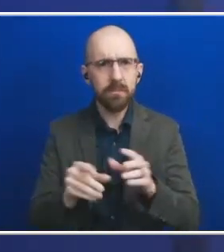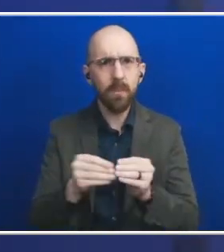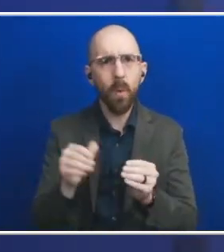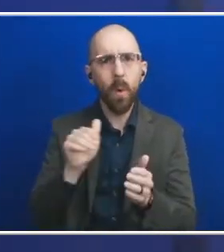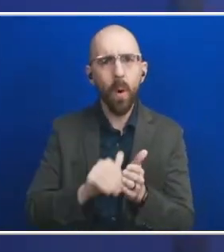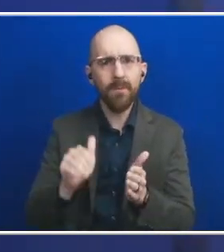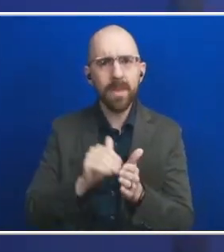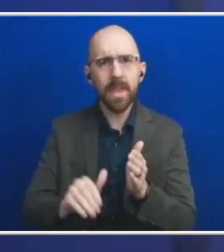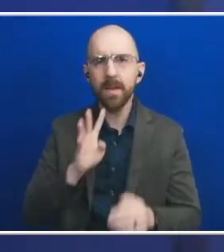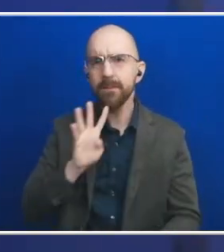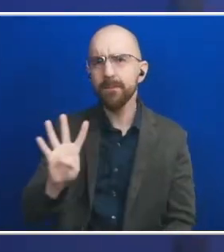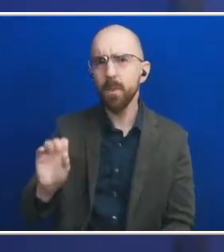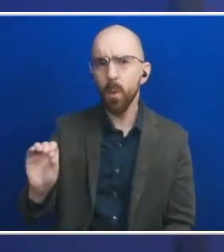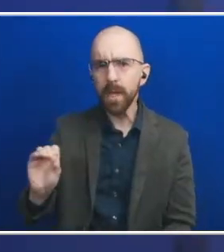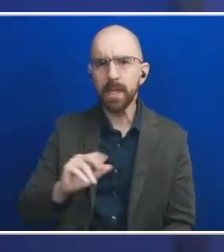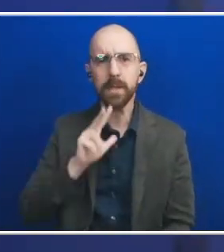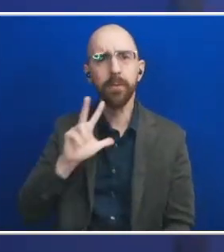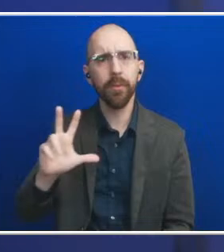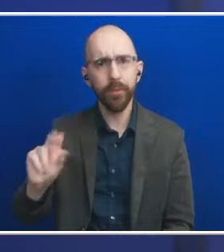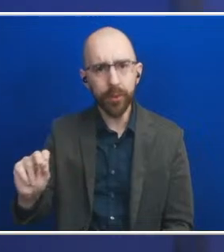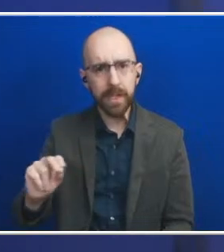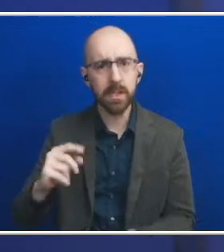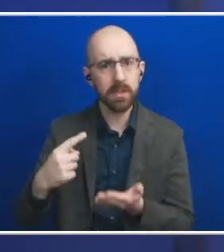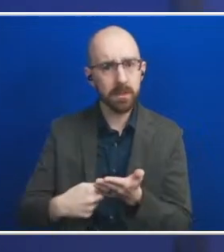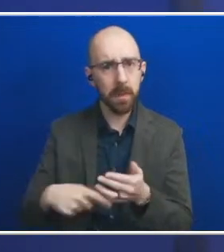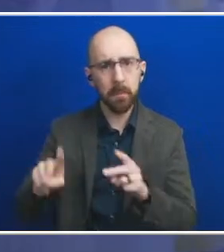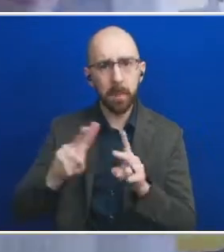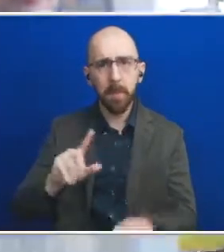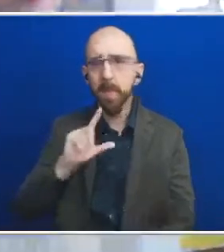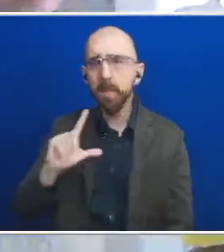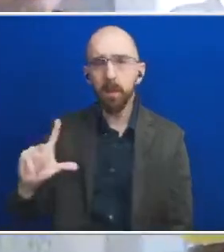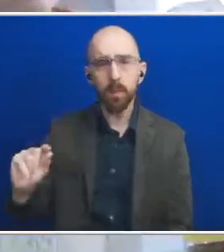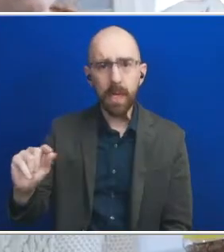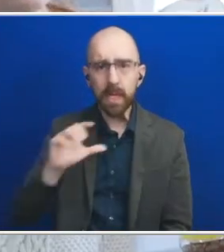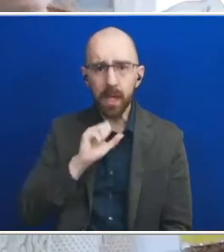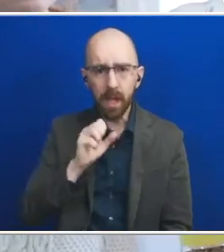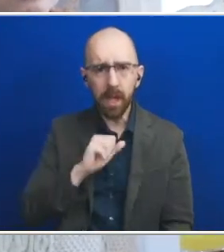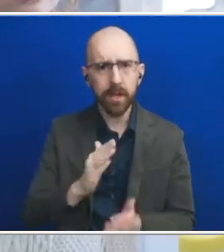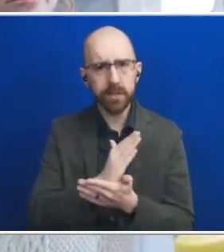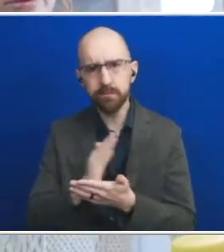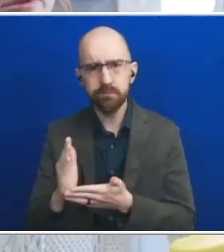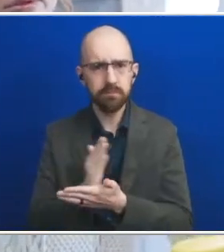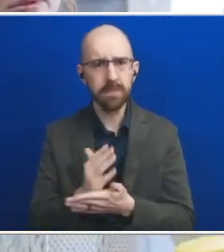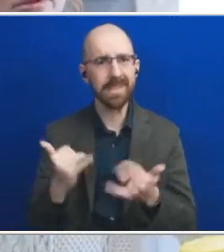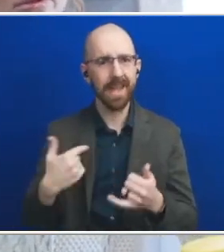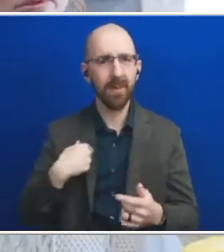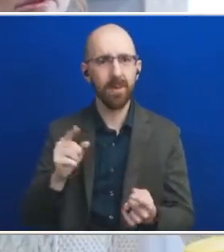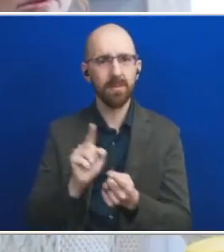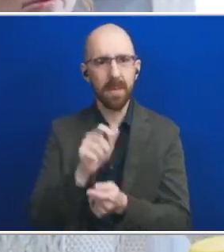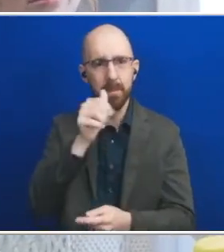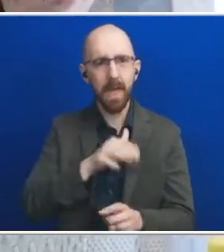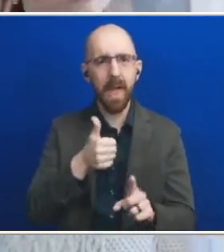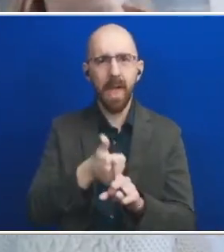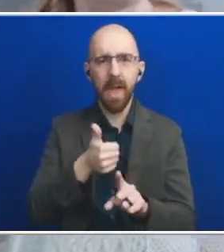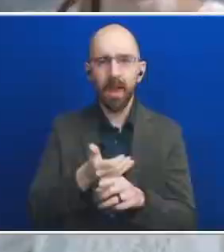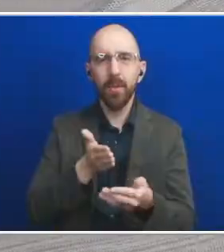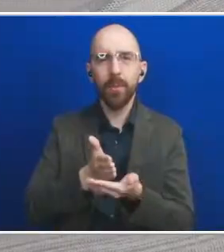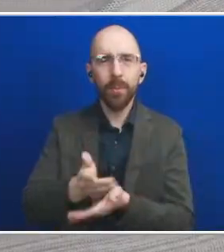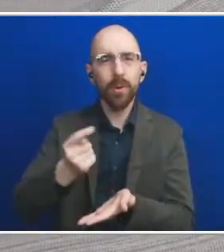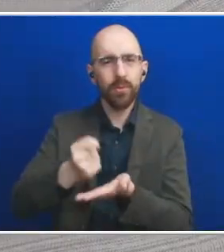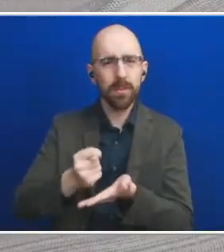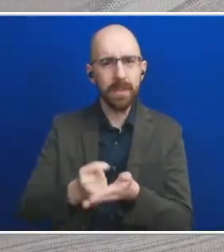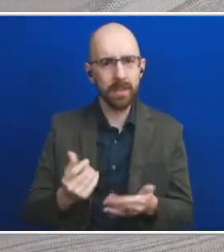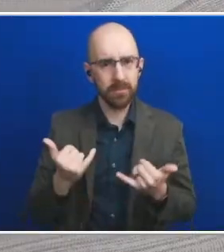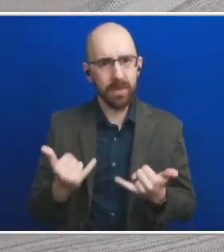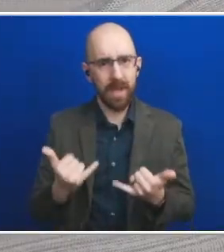40-somethings, 30-somethings, and even people in their 20s. Today, we meet a man undergoing treatment right now,